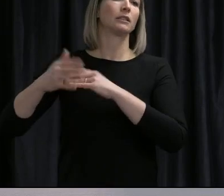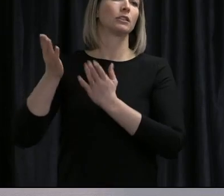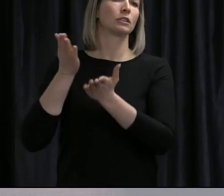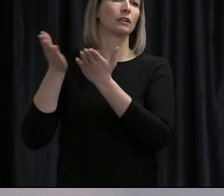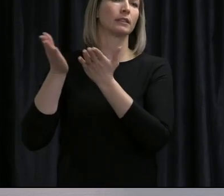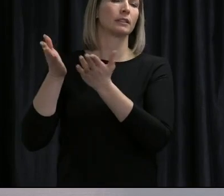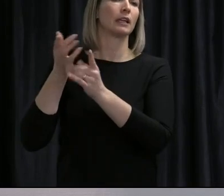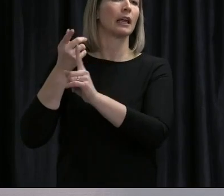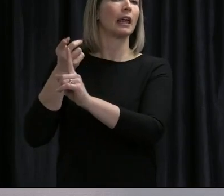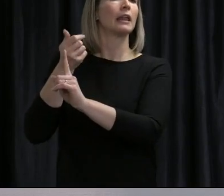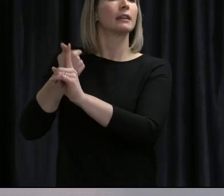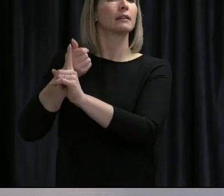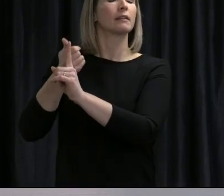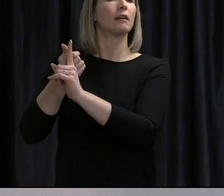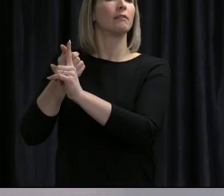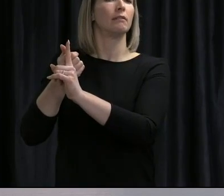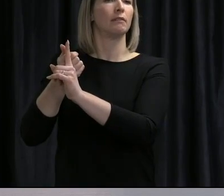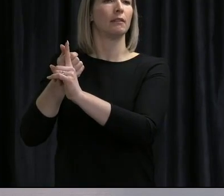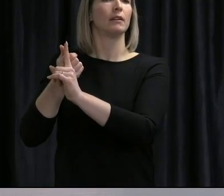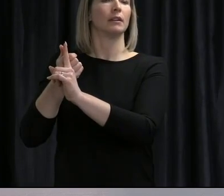independent arm from